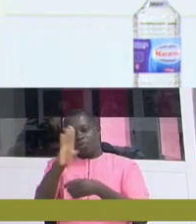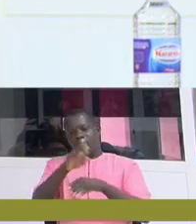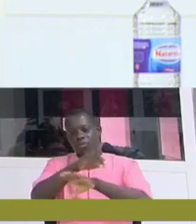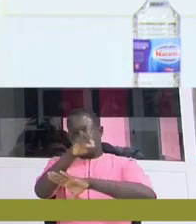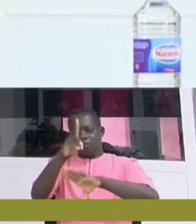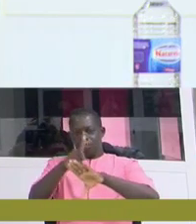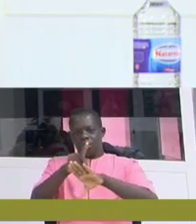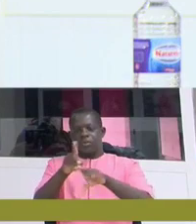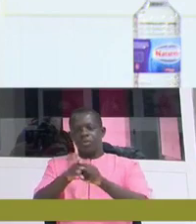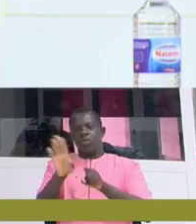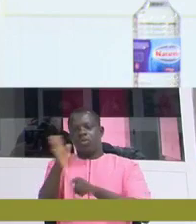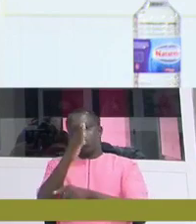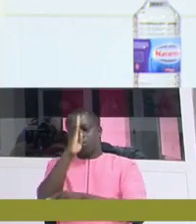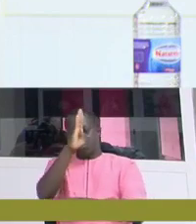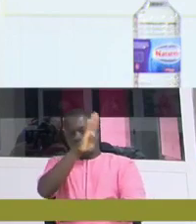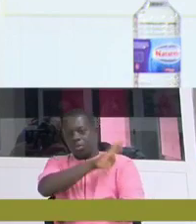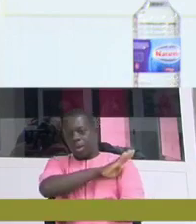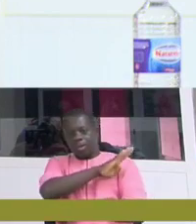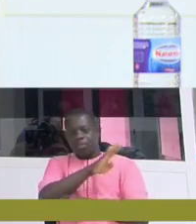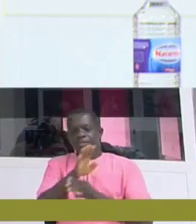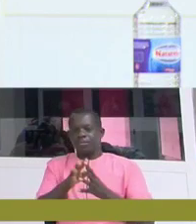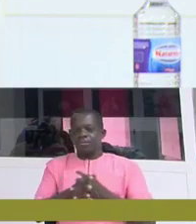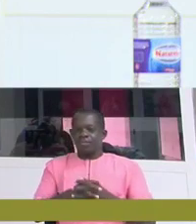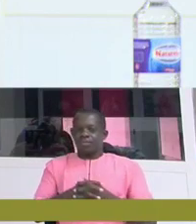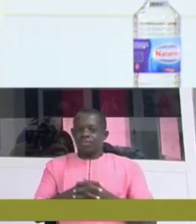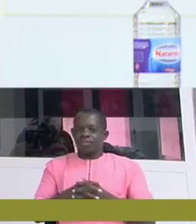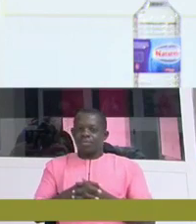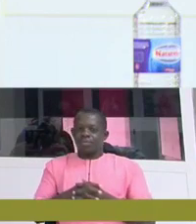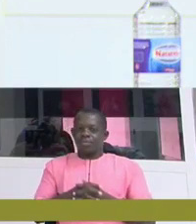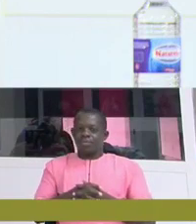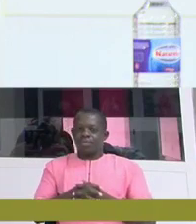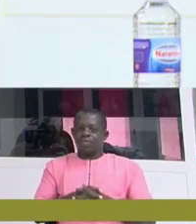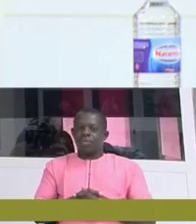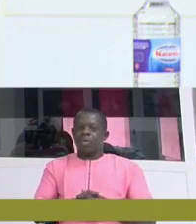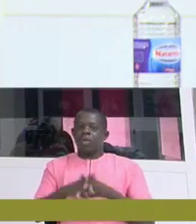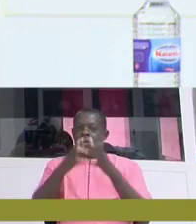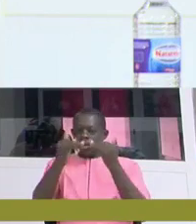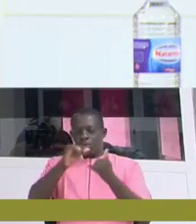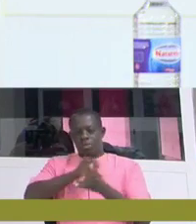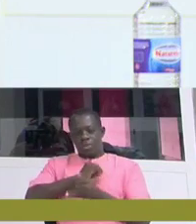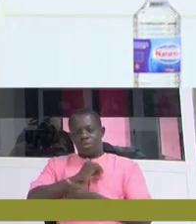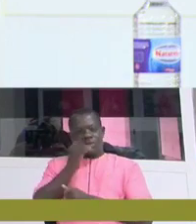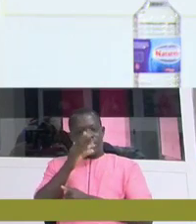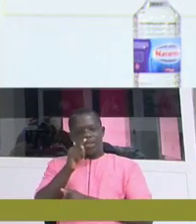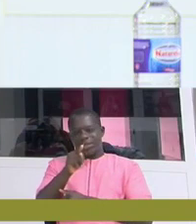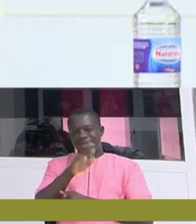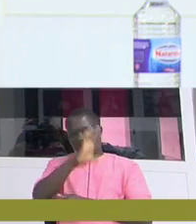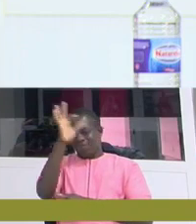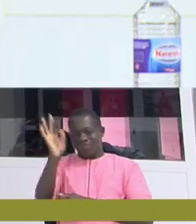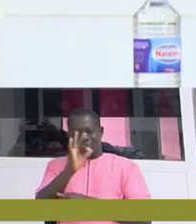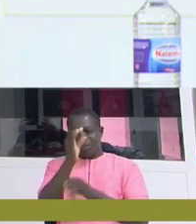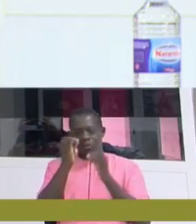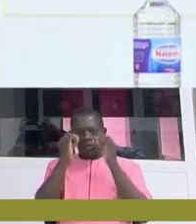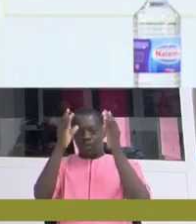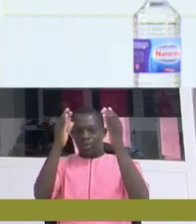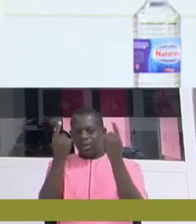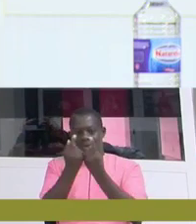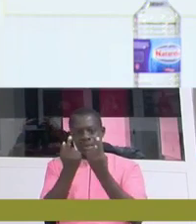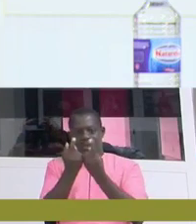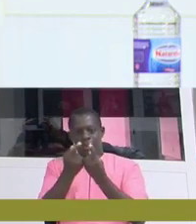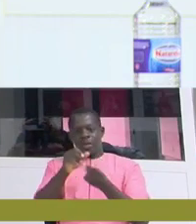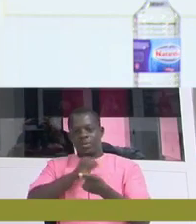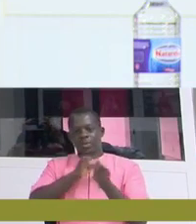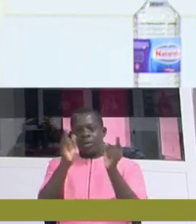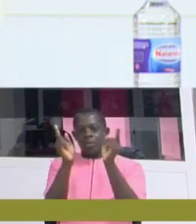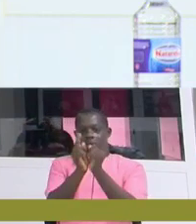out. I went to Biam. I said, but this is unbelievable. When I got to my